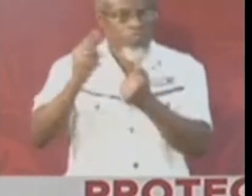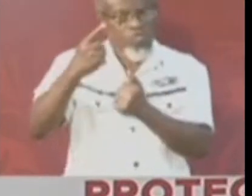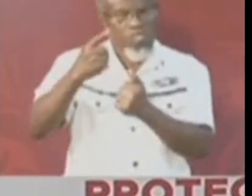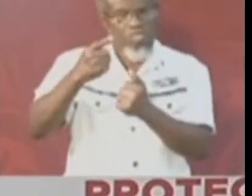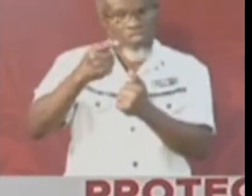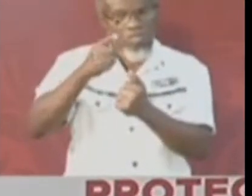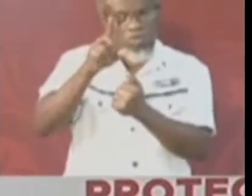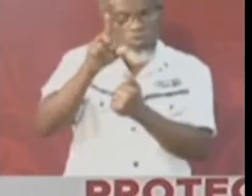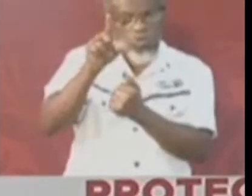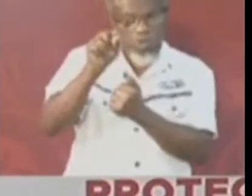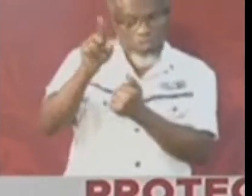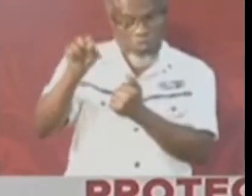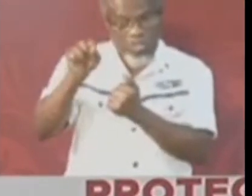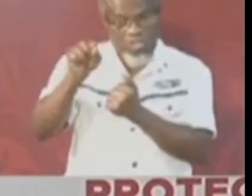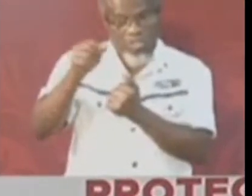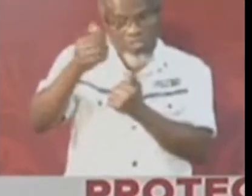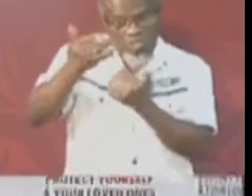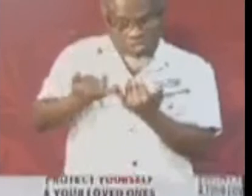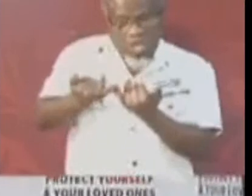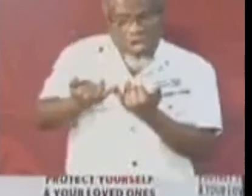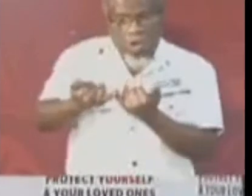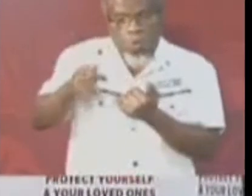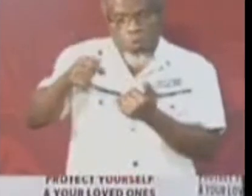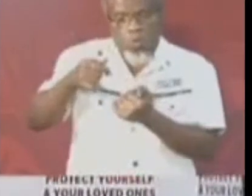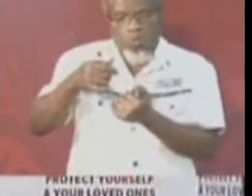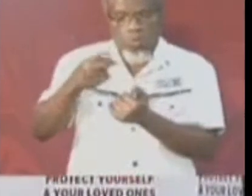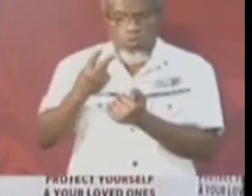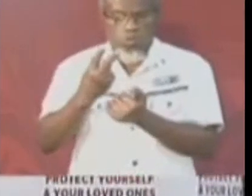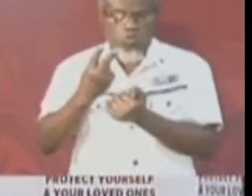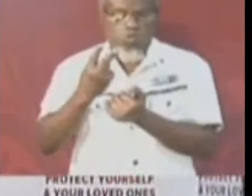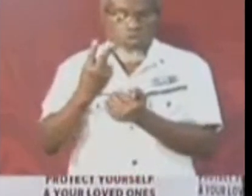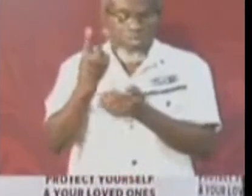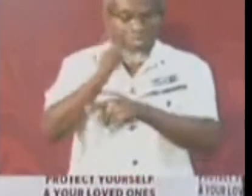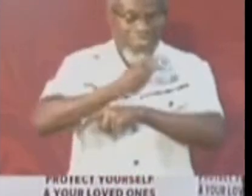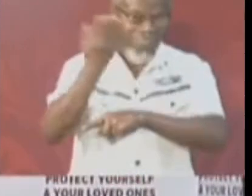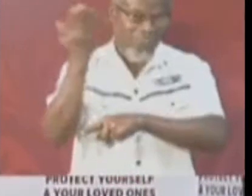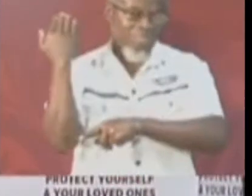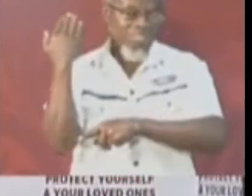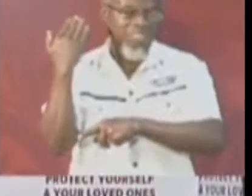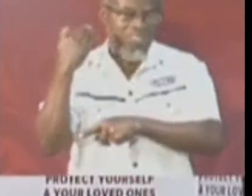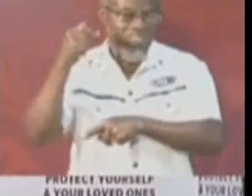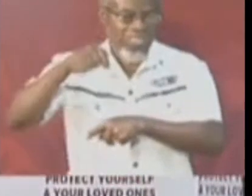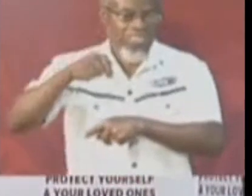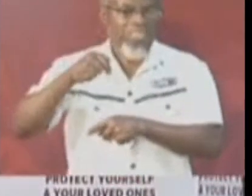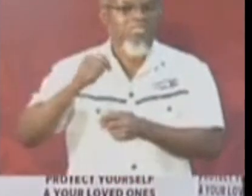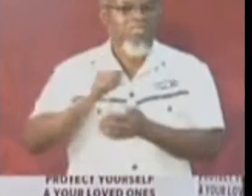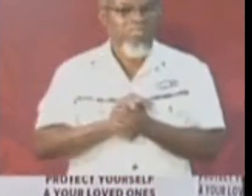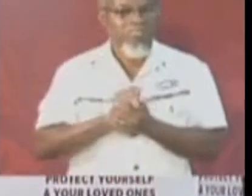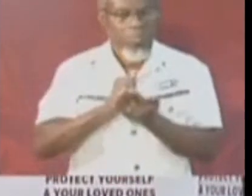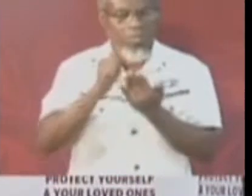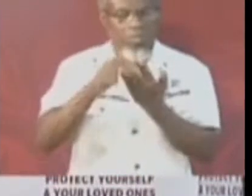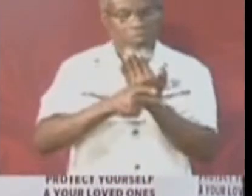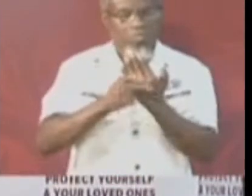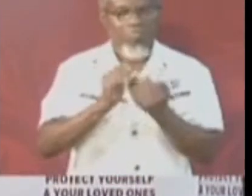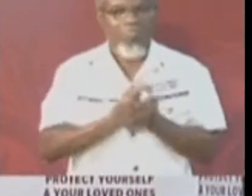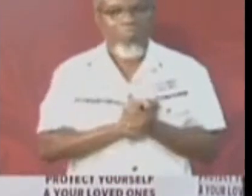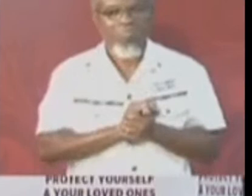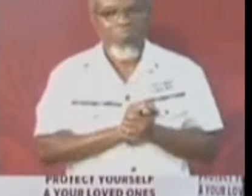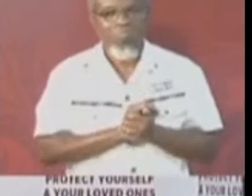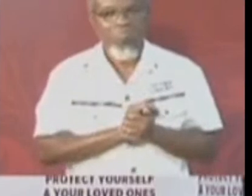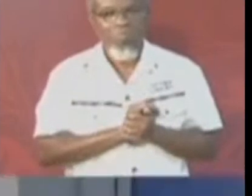very complete picture of where we are. Thank you very much. Thank you, Minister. I now invite Dr. Hines to answer the second part of the